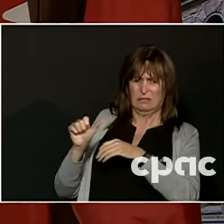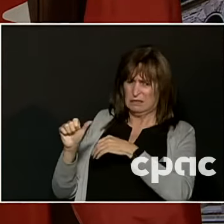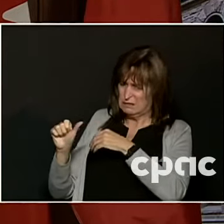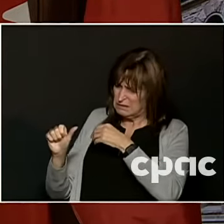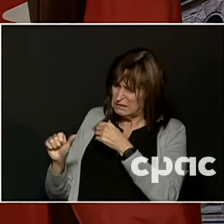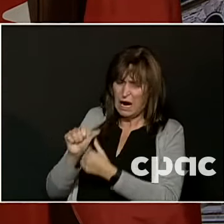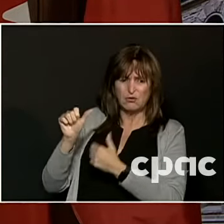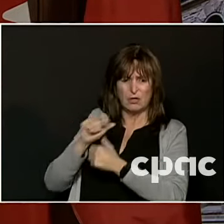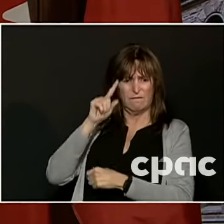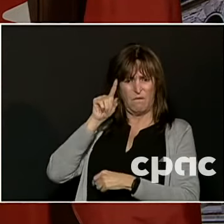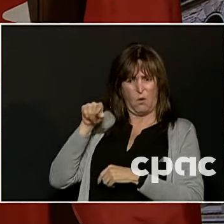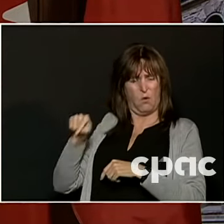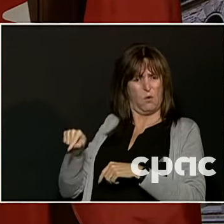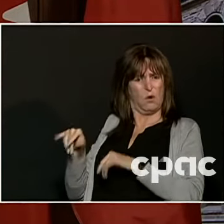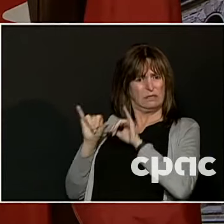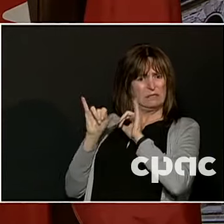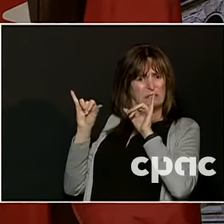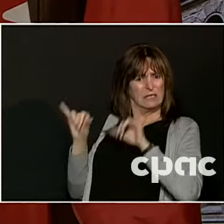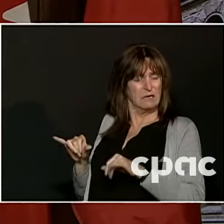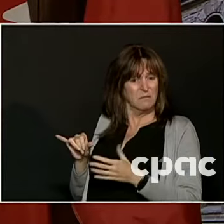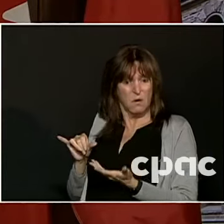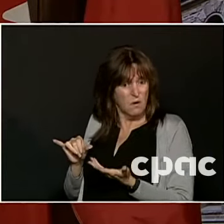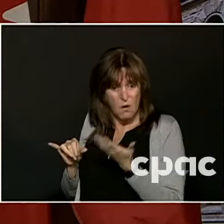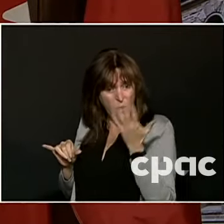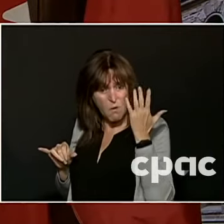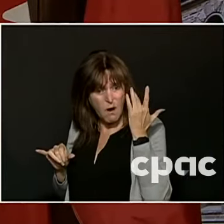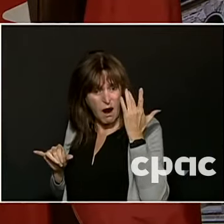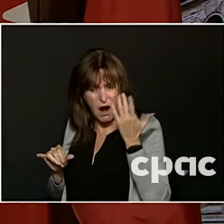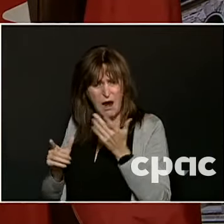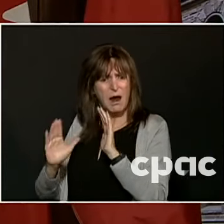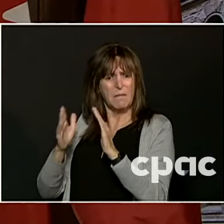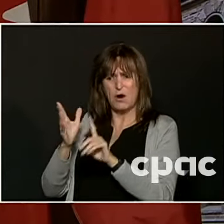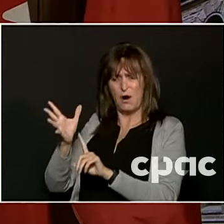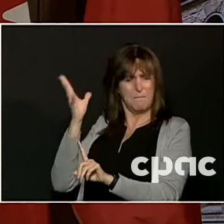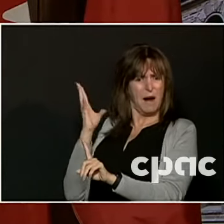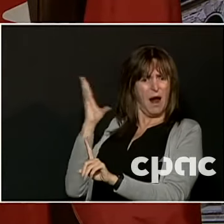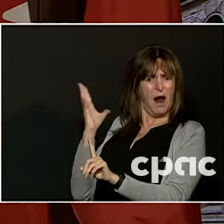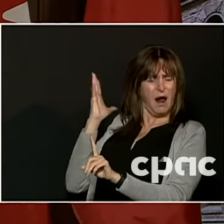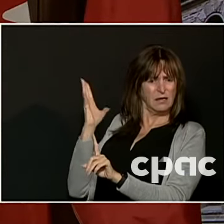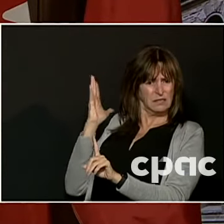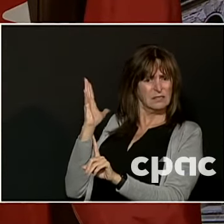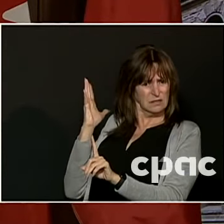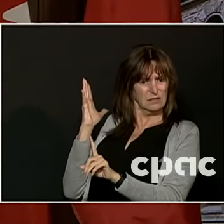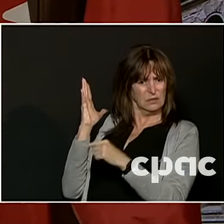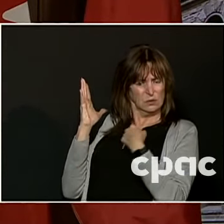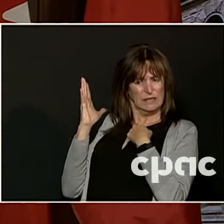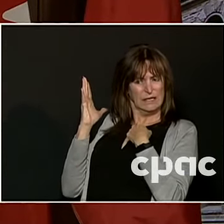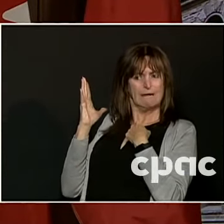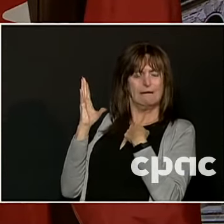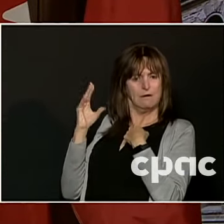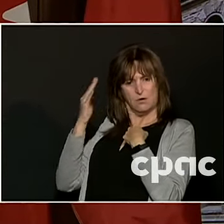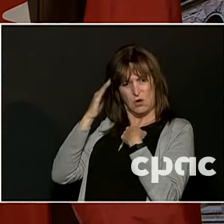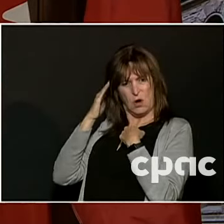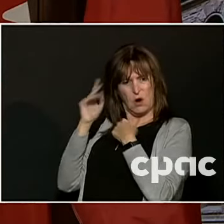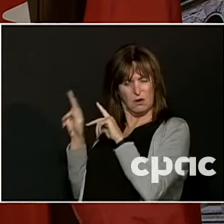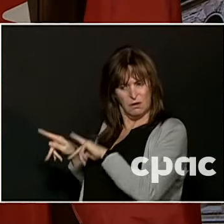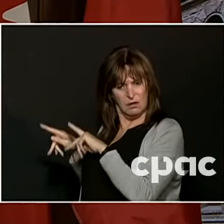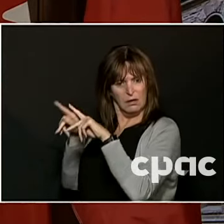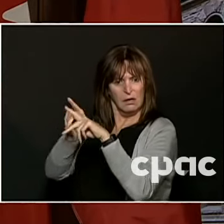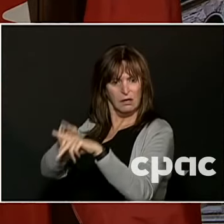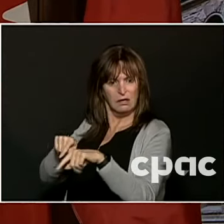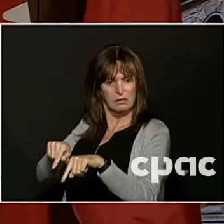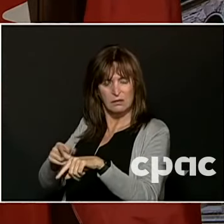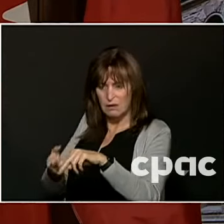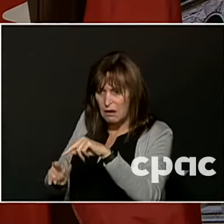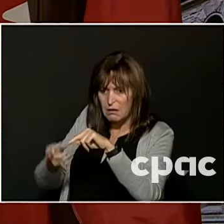this age spillover as we've termed it in the past continues, you will see growing hospitalization rates, growing at an even faster rate, and you will